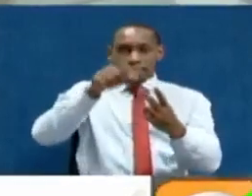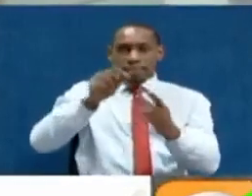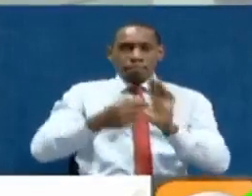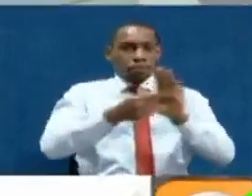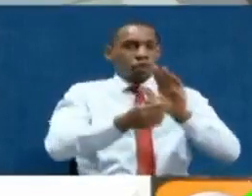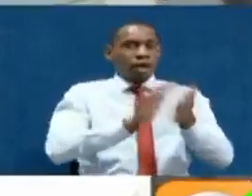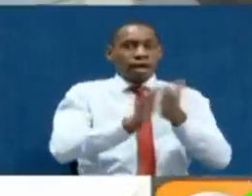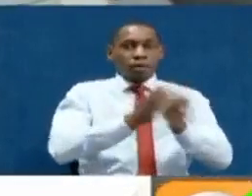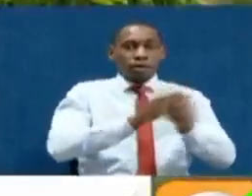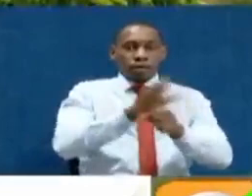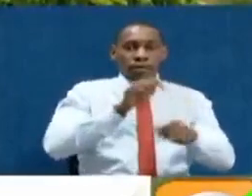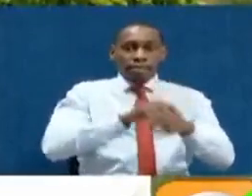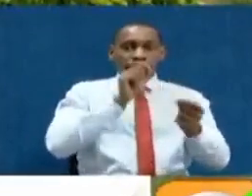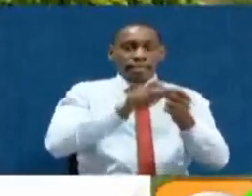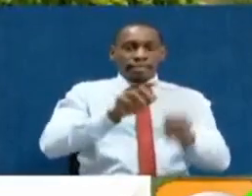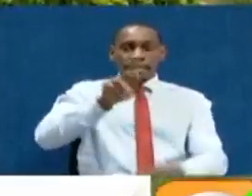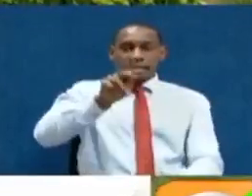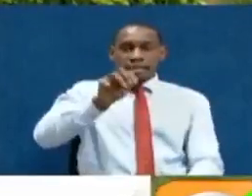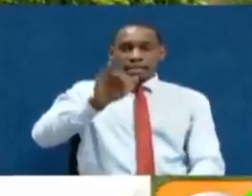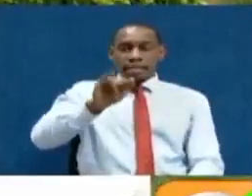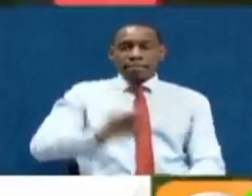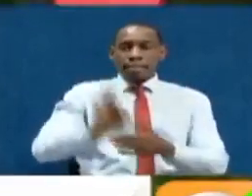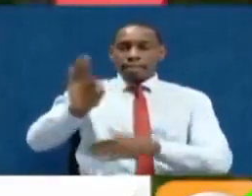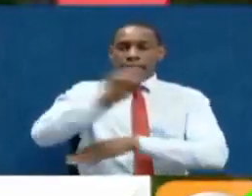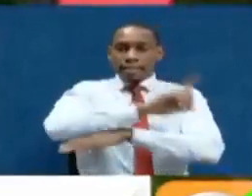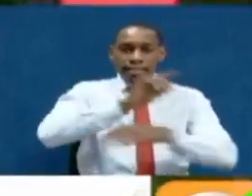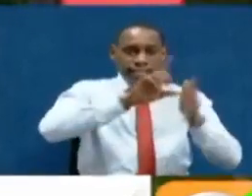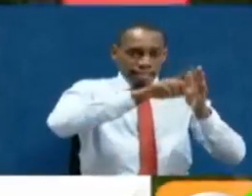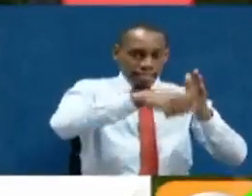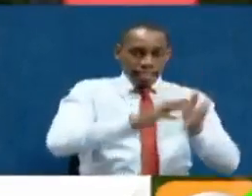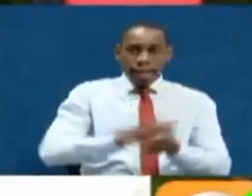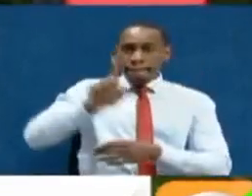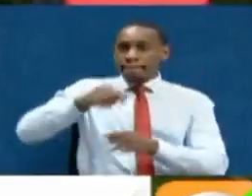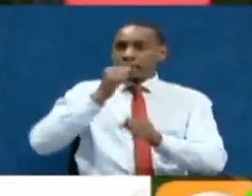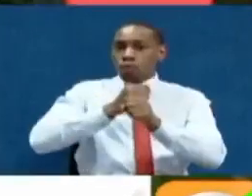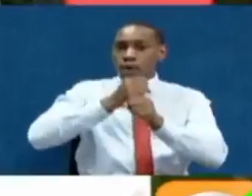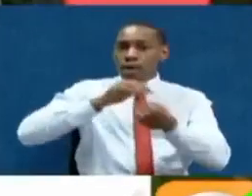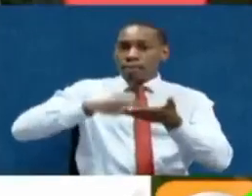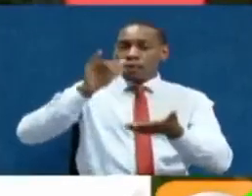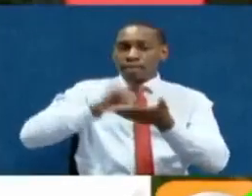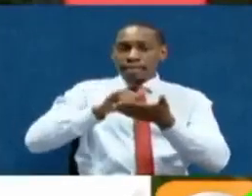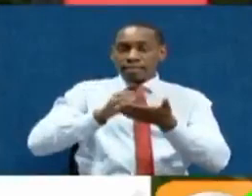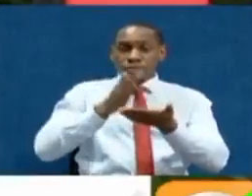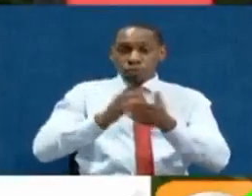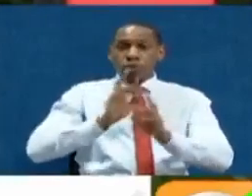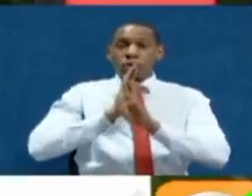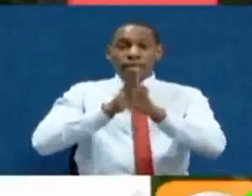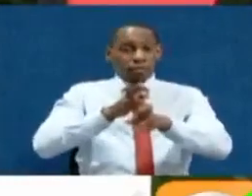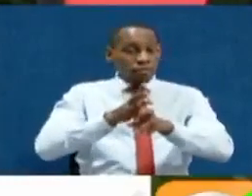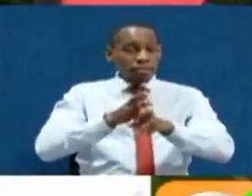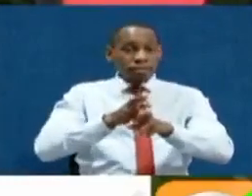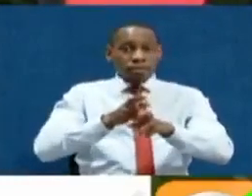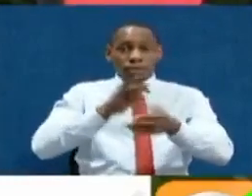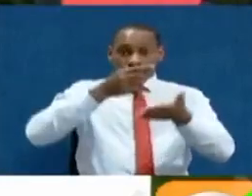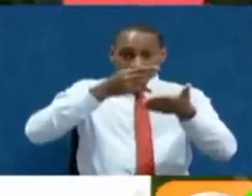turn negative when tested at Kemri 3 days later. I think we need to do much more to ensure that the integrity of the results that we